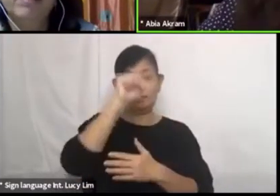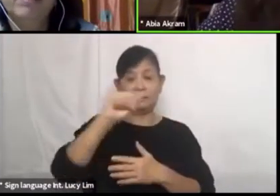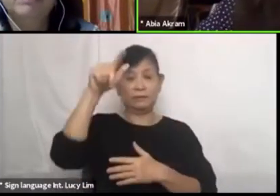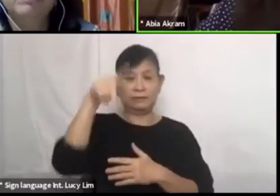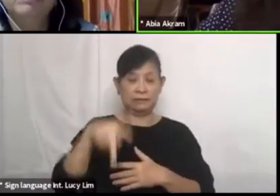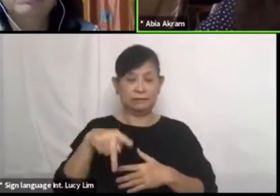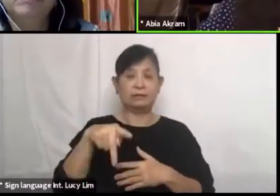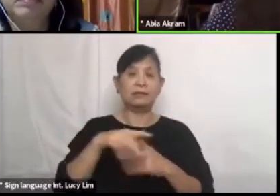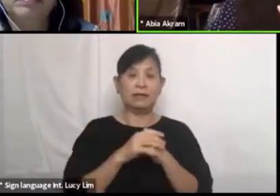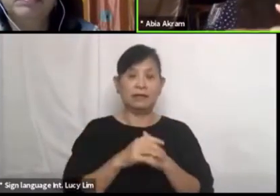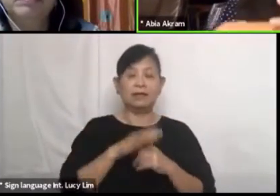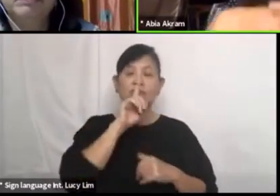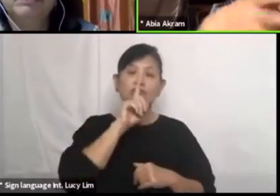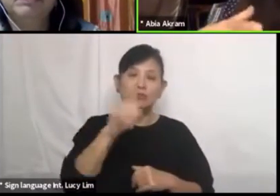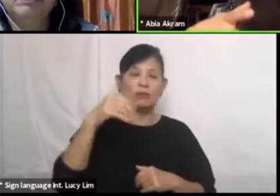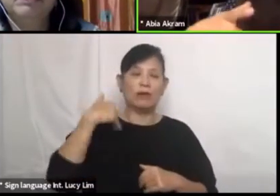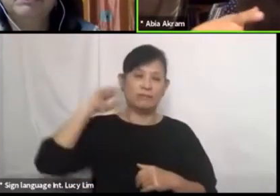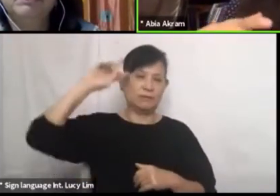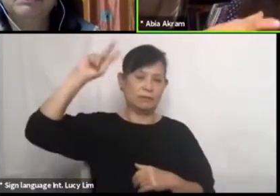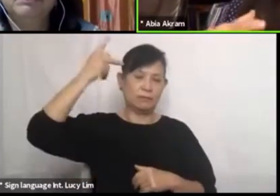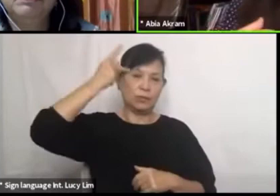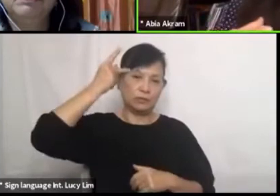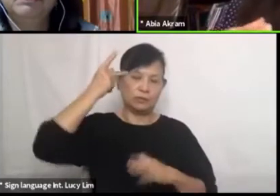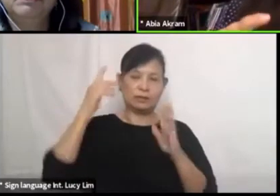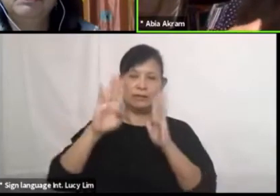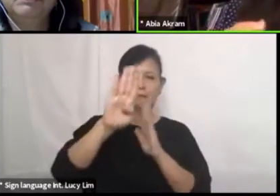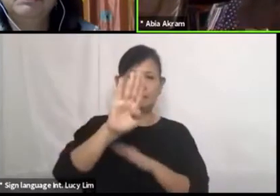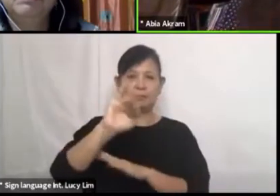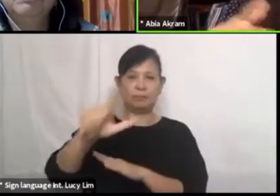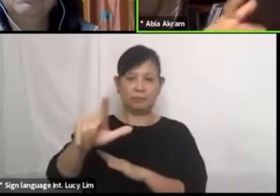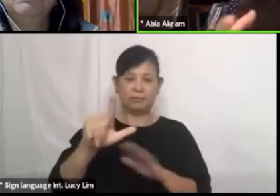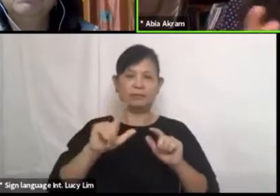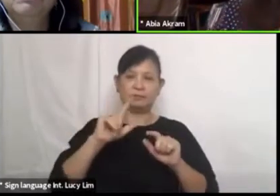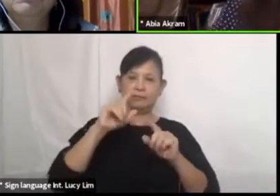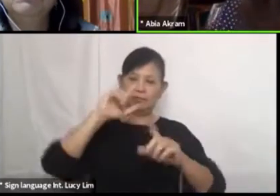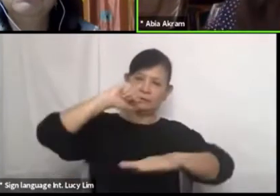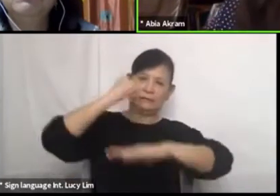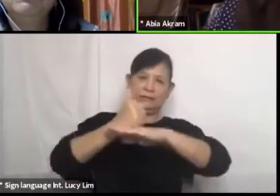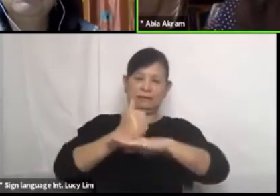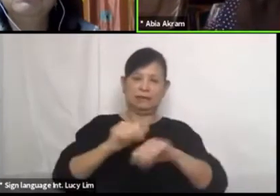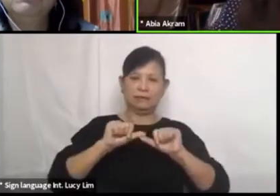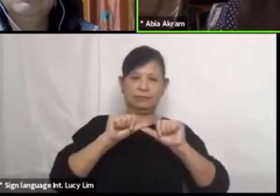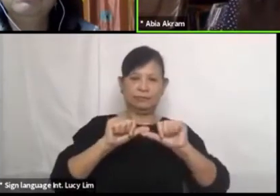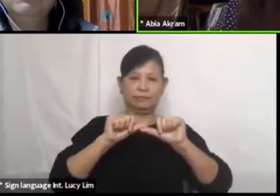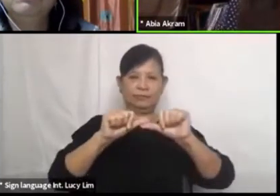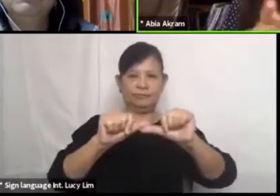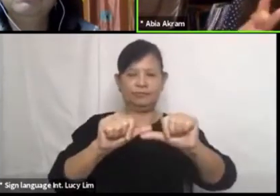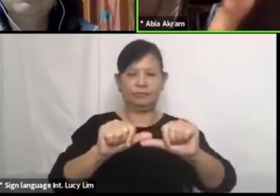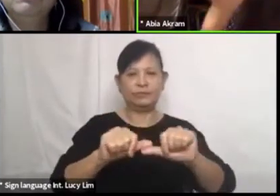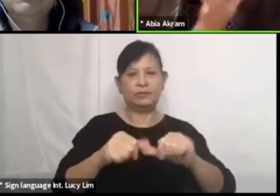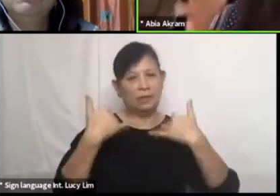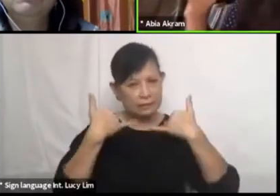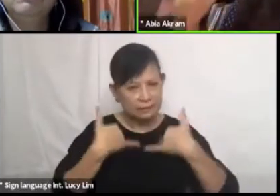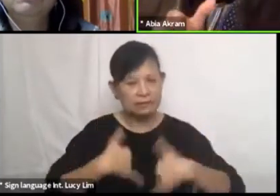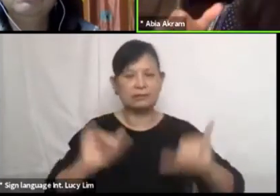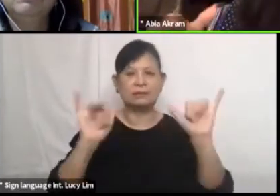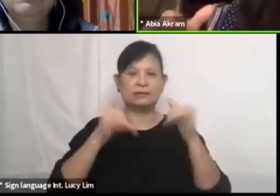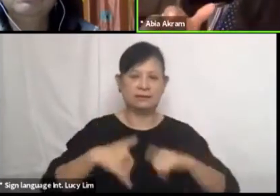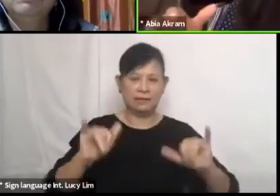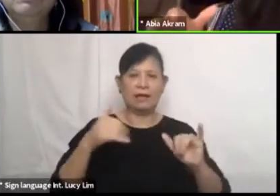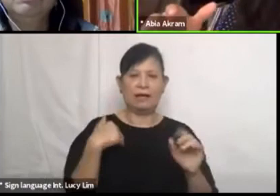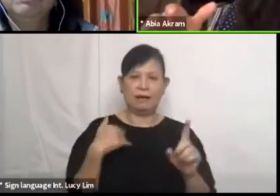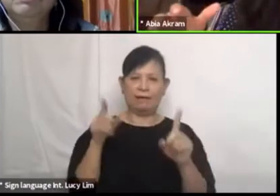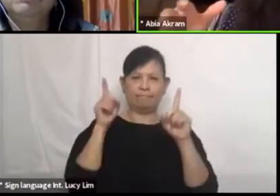political will to implement the sustainable development and the 2020 agenda, but still there are huge gaps